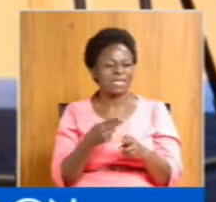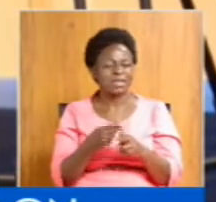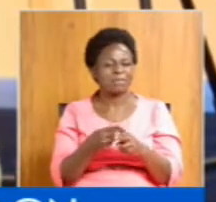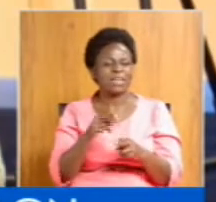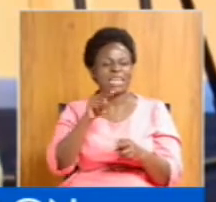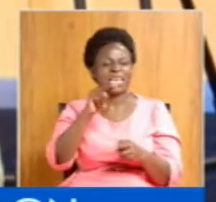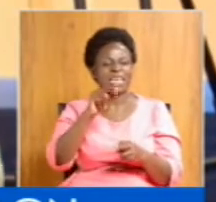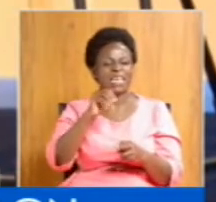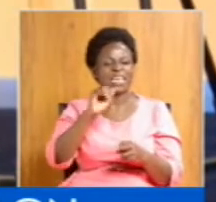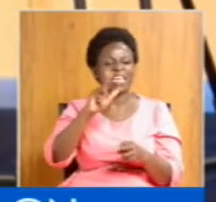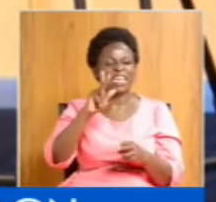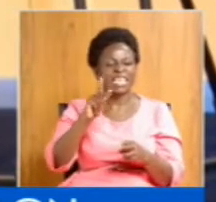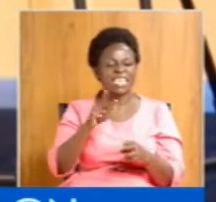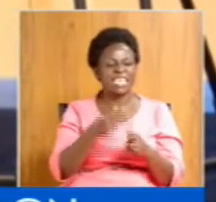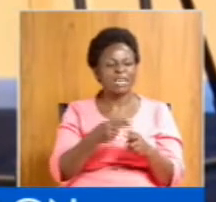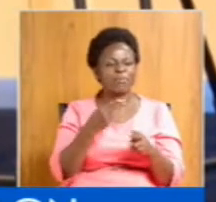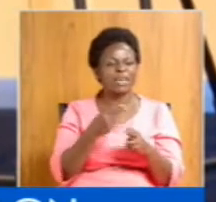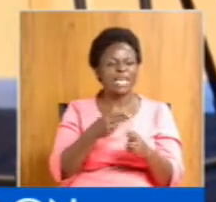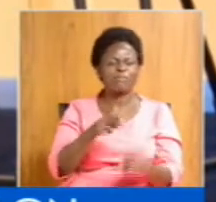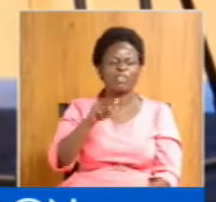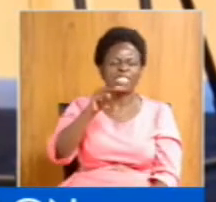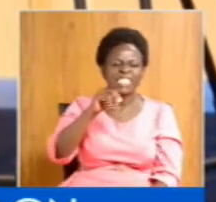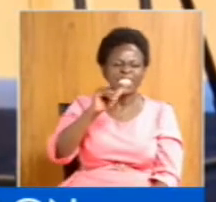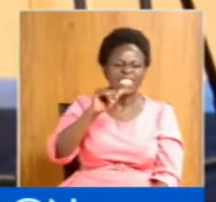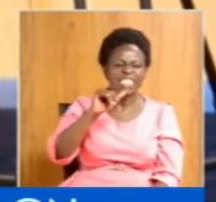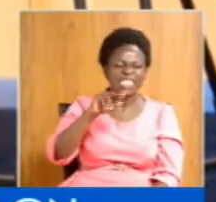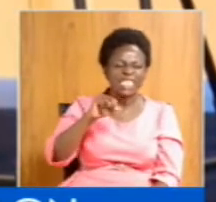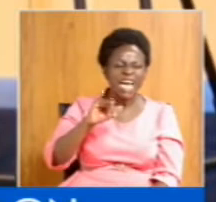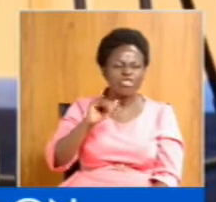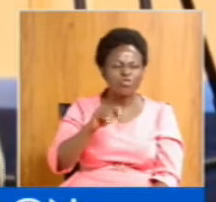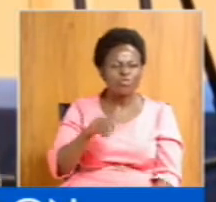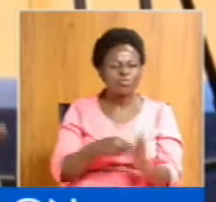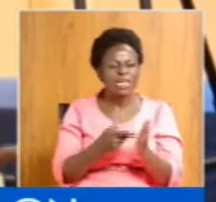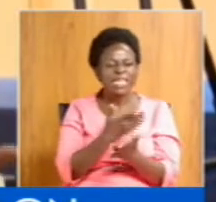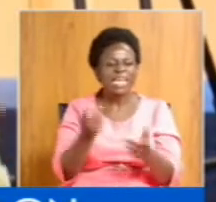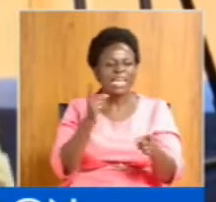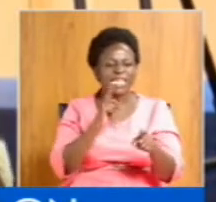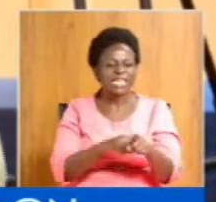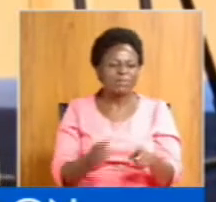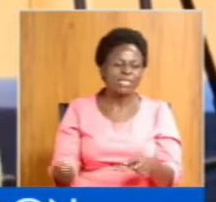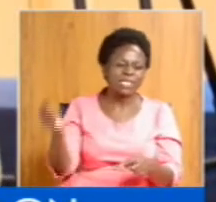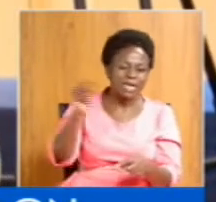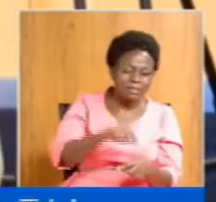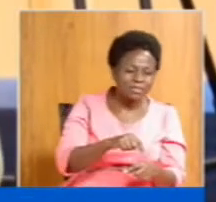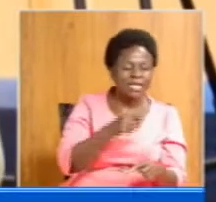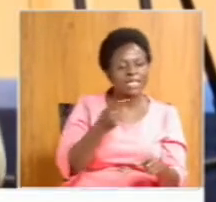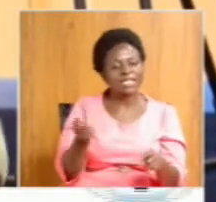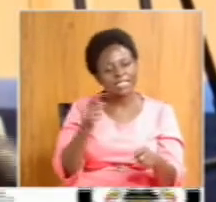and the nickname is called Nyanyu Nyanyu in literal literal meaning any time it comes any time it goes